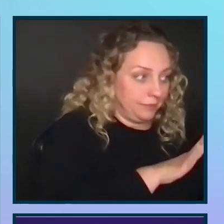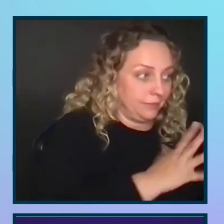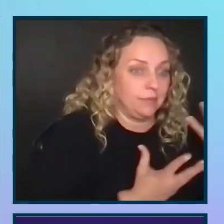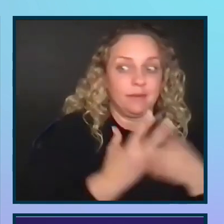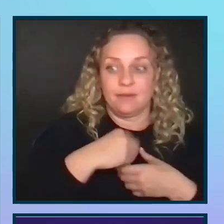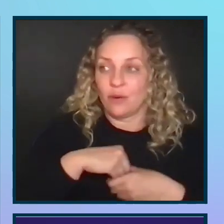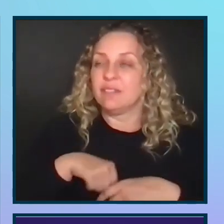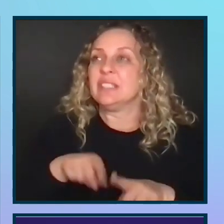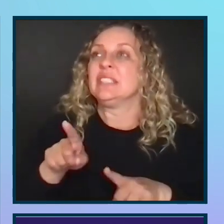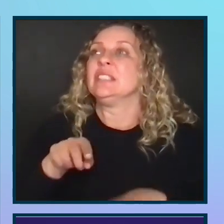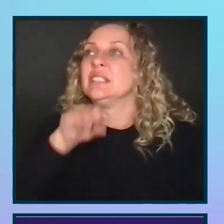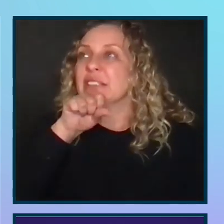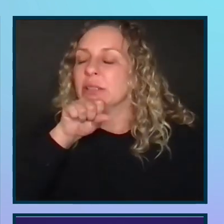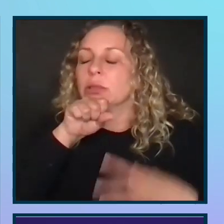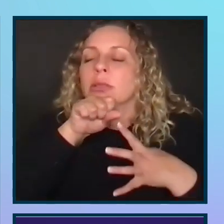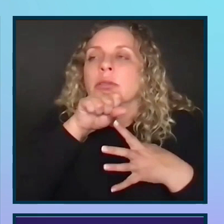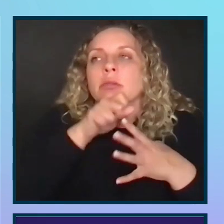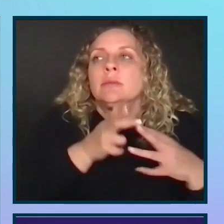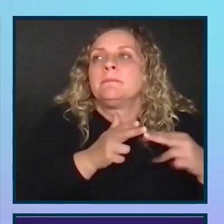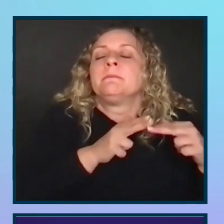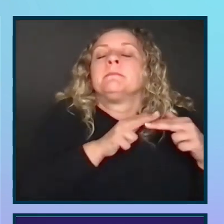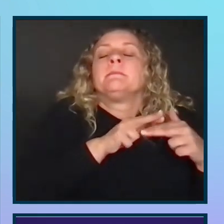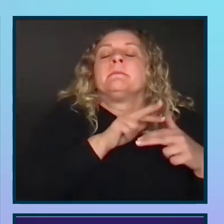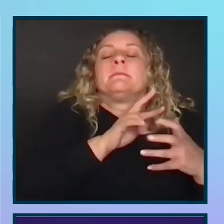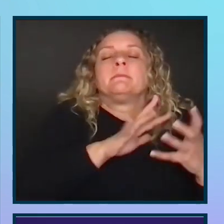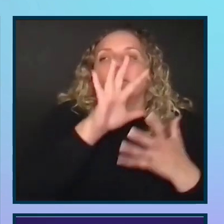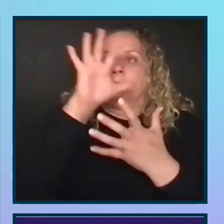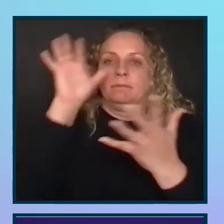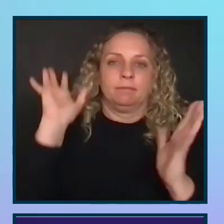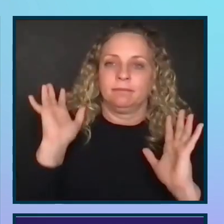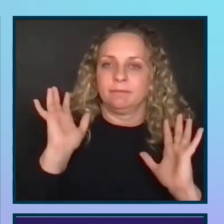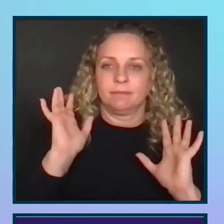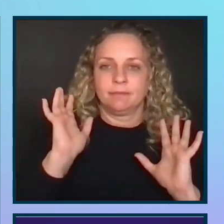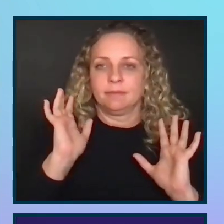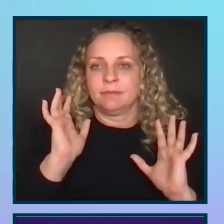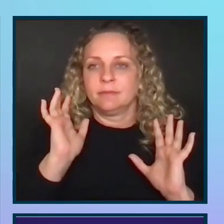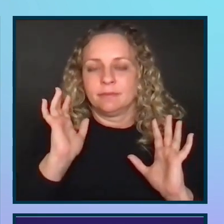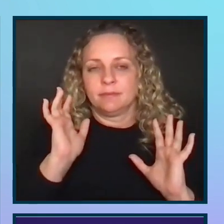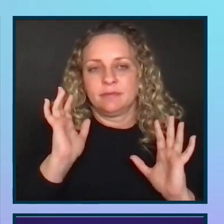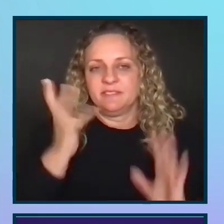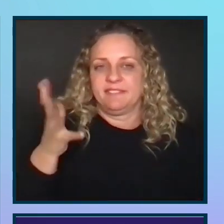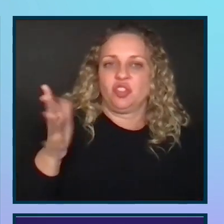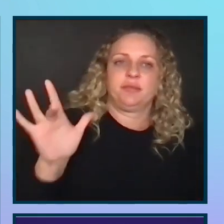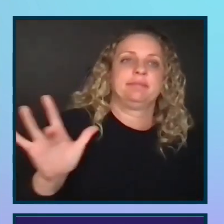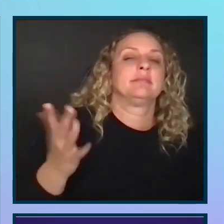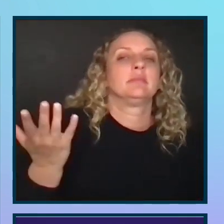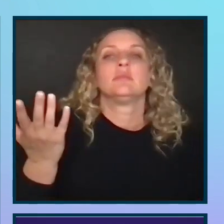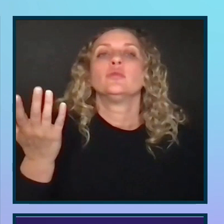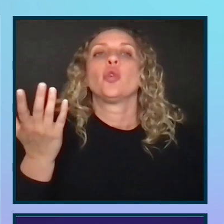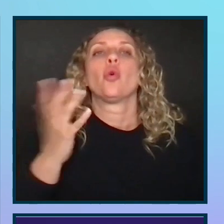struggling with any of those, it can make really confusing forms just a showstopper. So